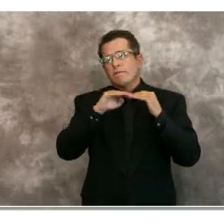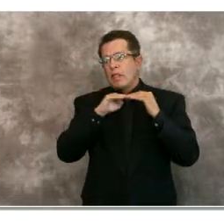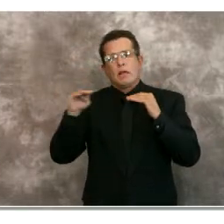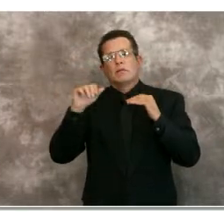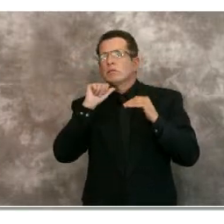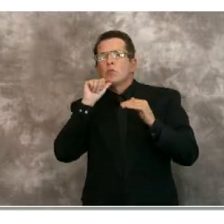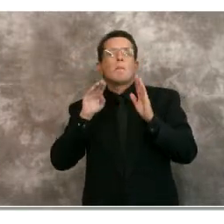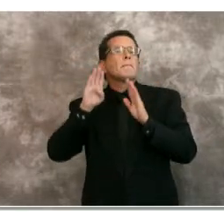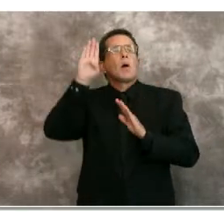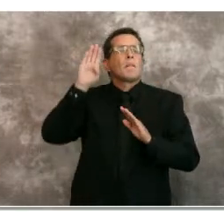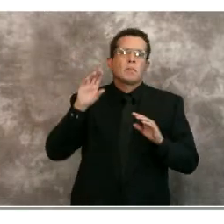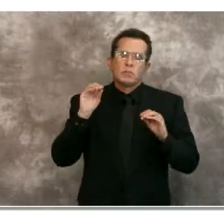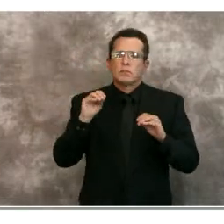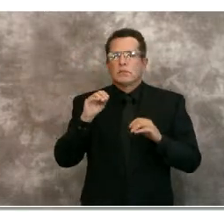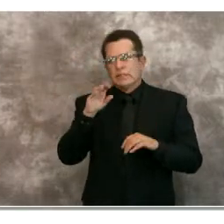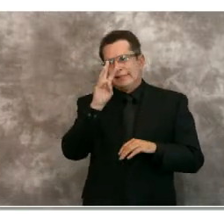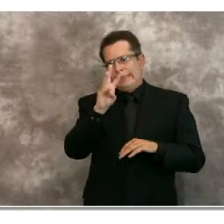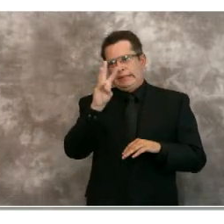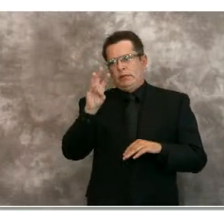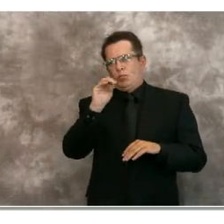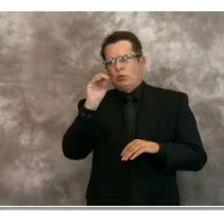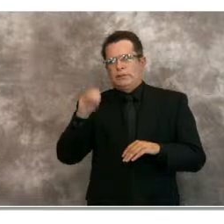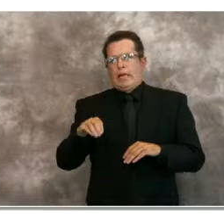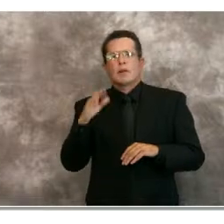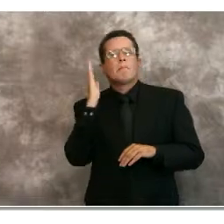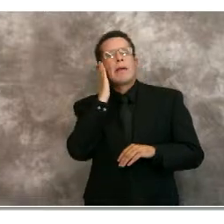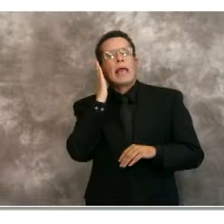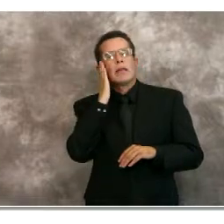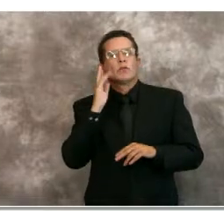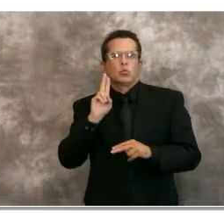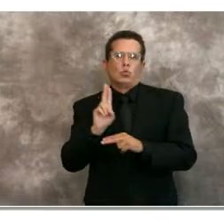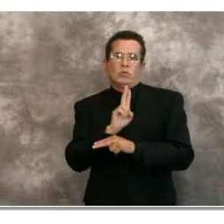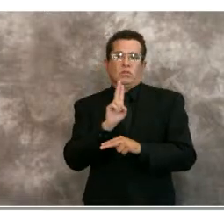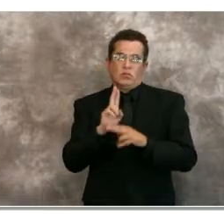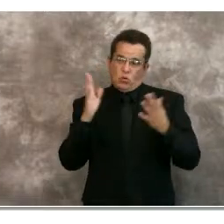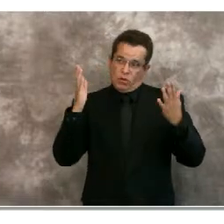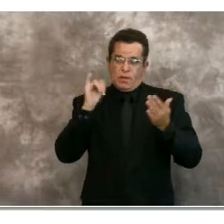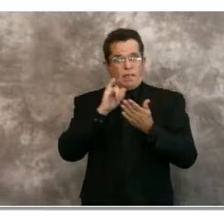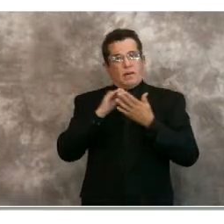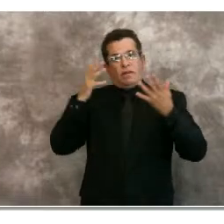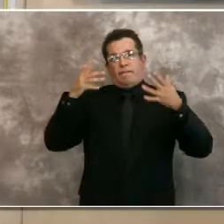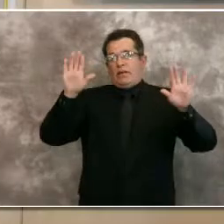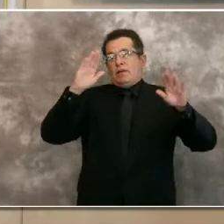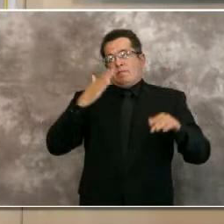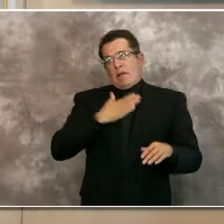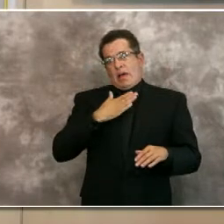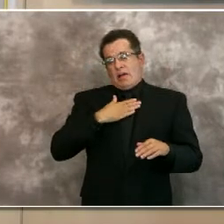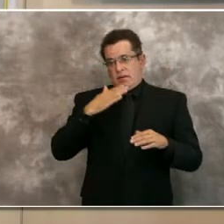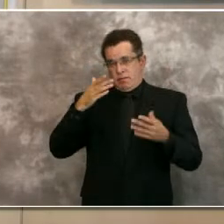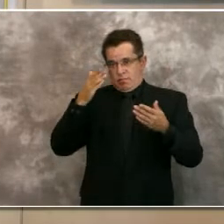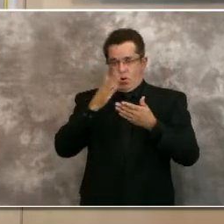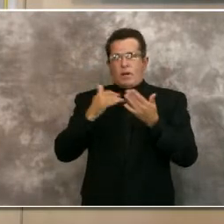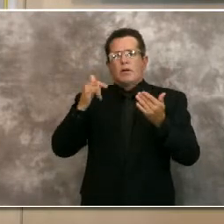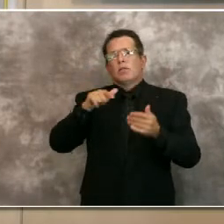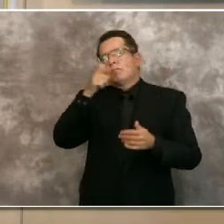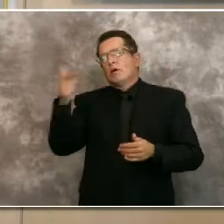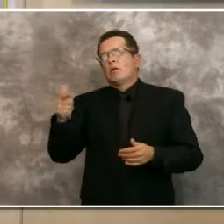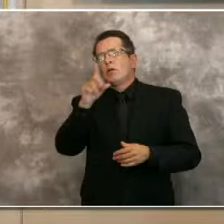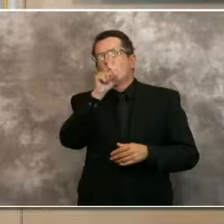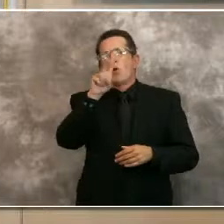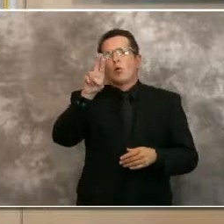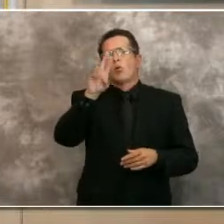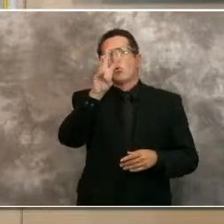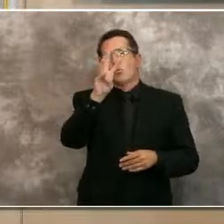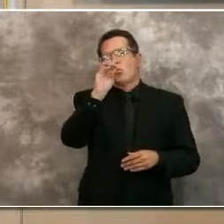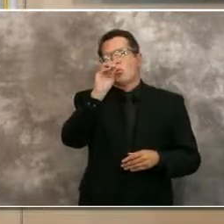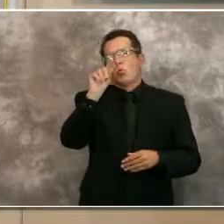bed occupancy at 66%. That concludes my section report. I'll now turn it over to Dr. Wooten for her Public Health Officer's report.